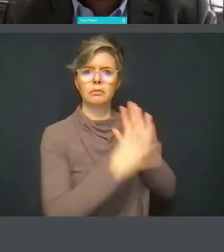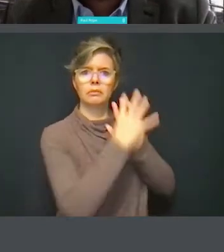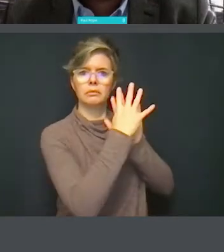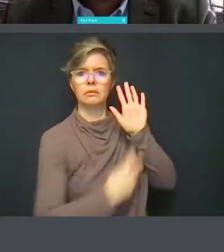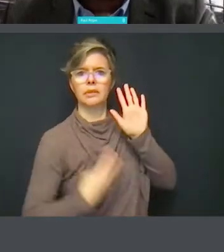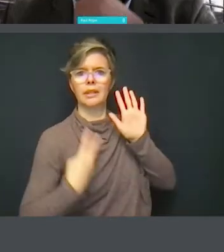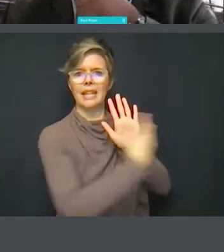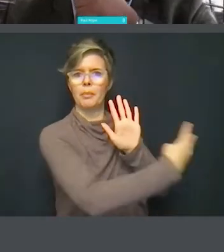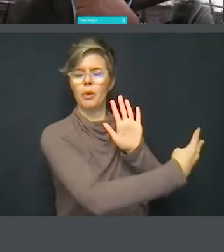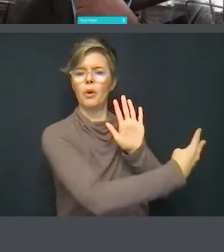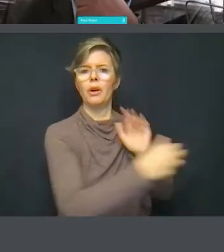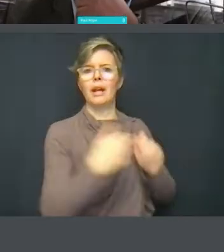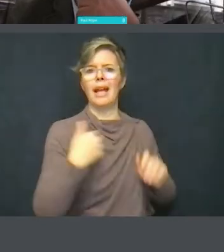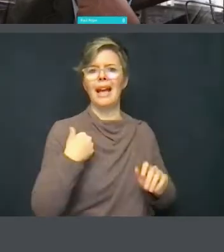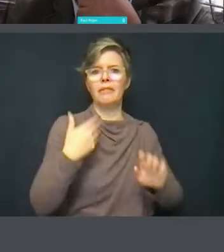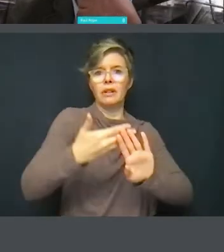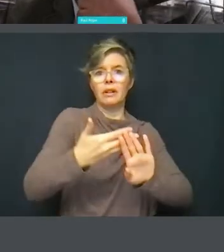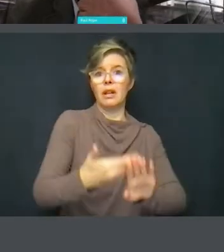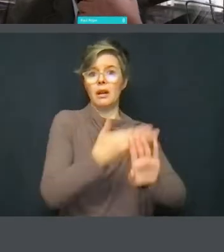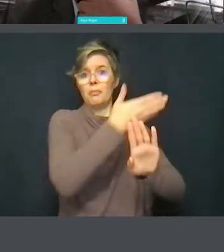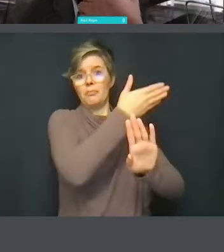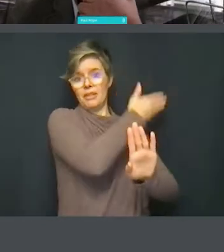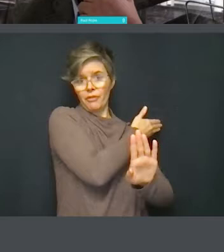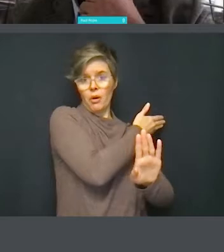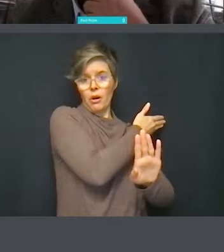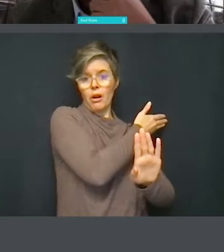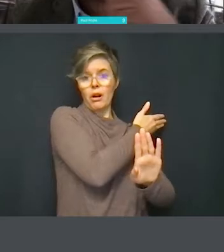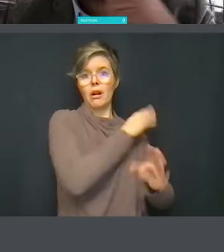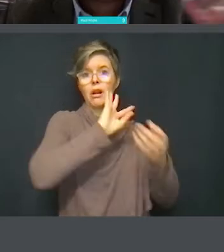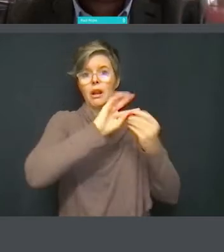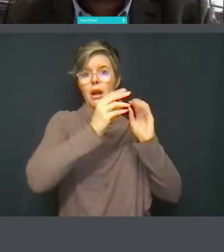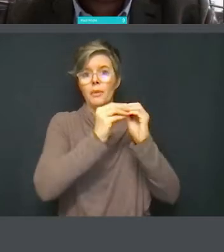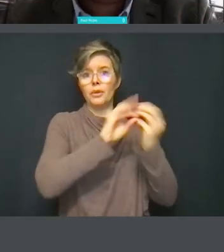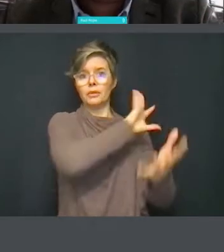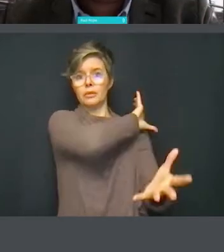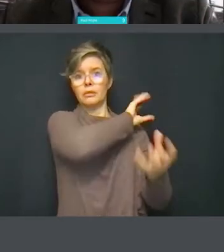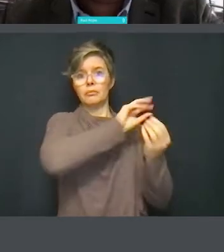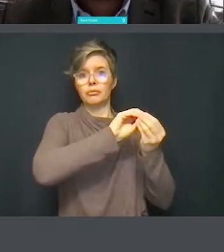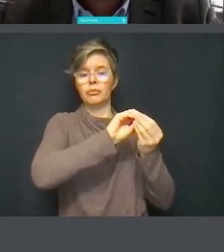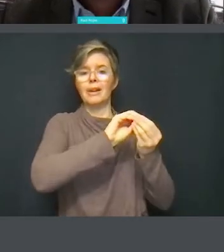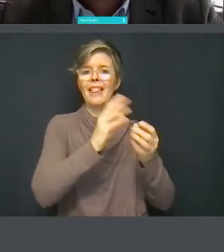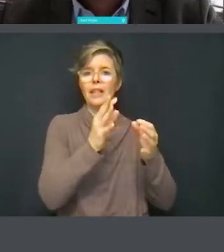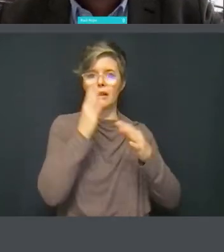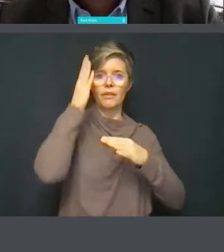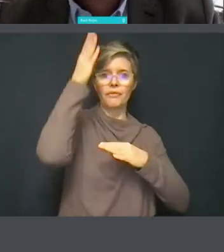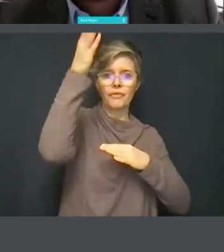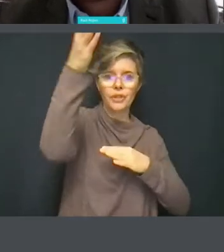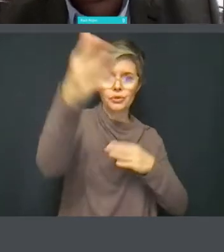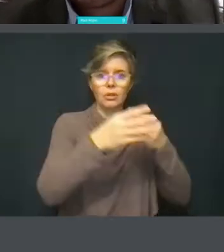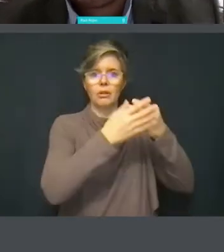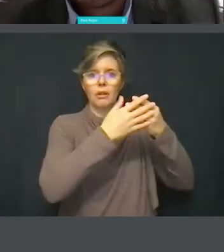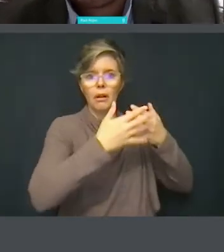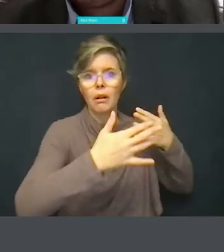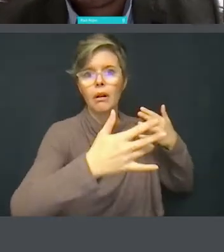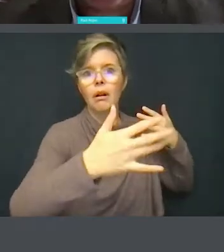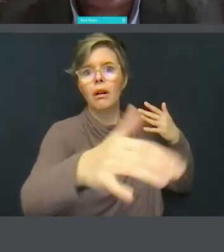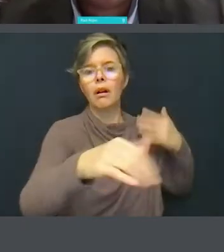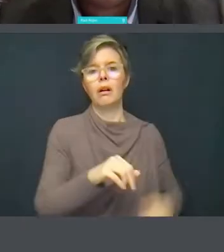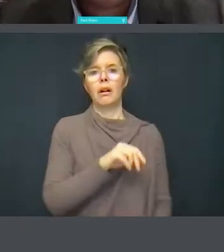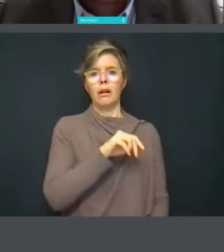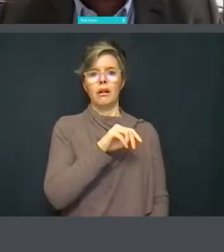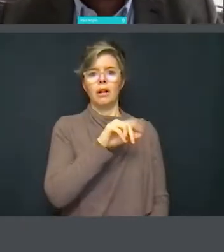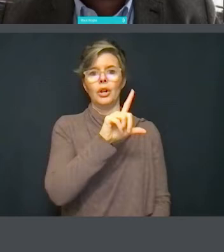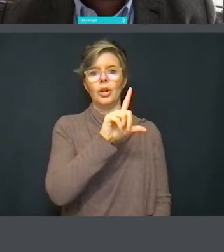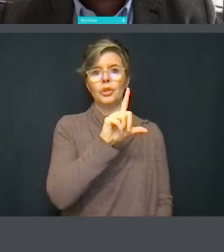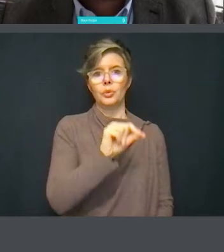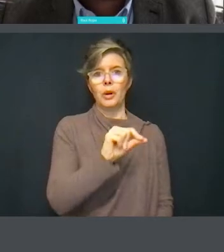and some projected demographics to 2060, right? And you can see here this is the way that the U.S. Census kind of breaks down